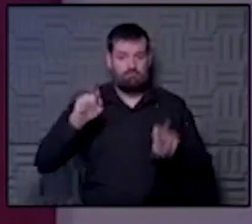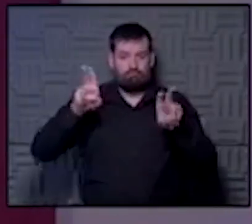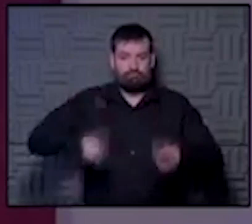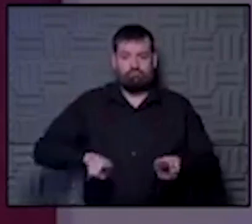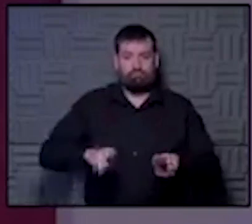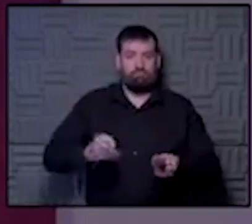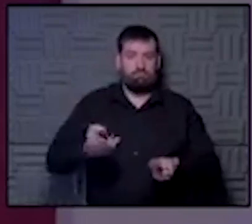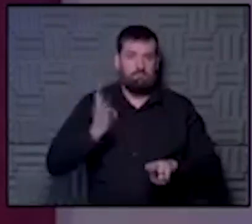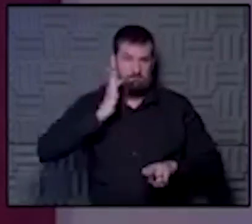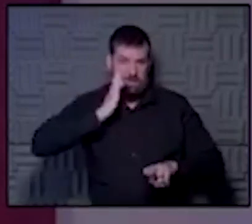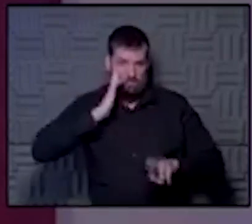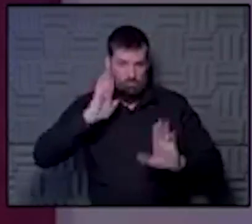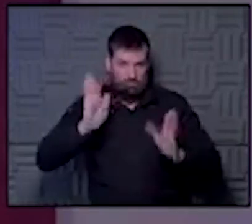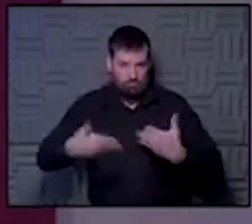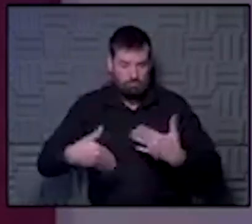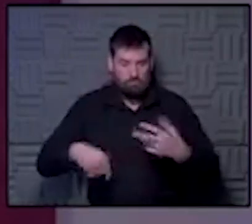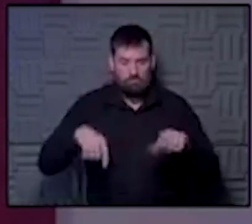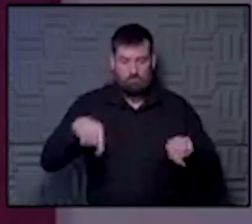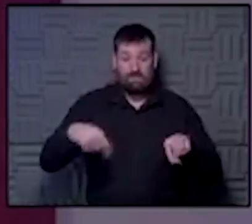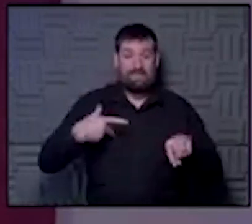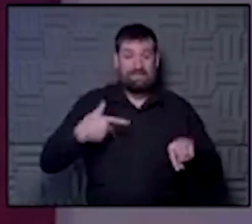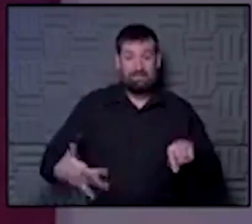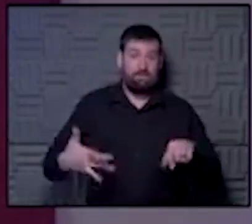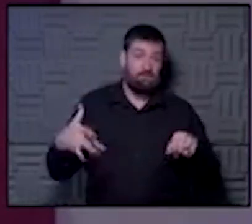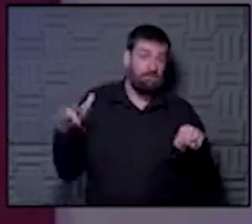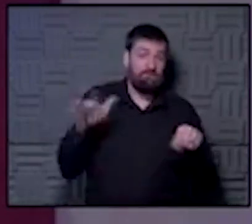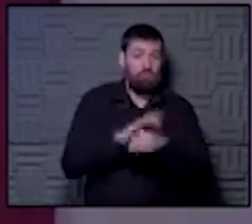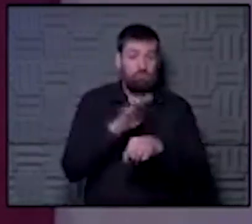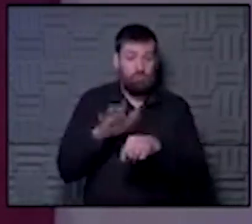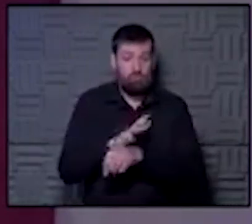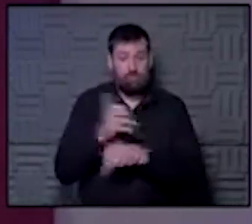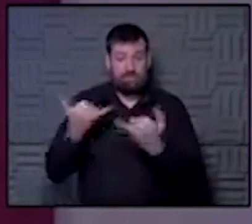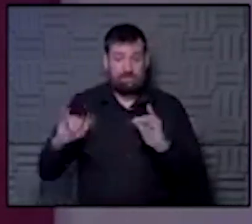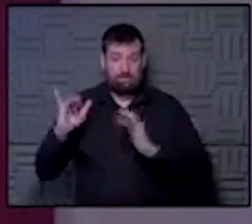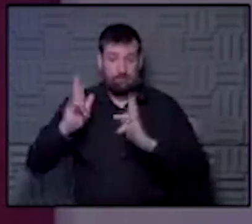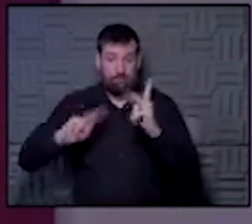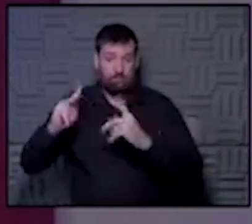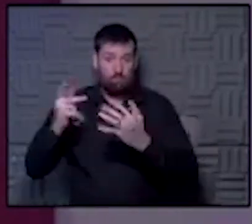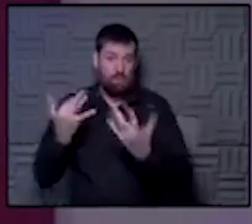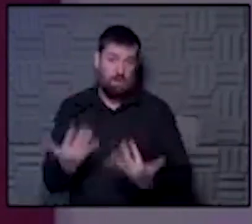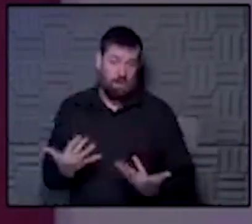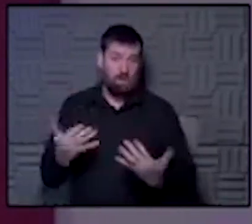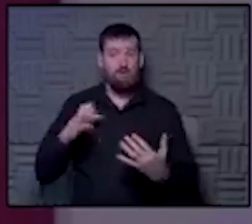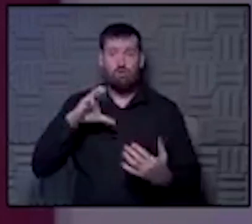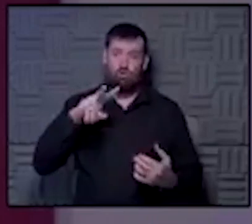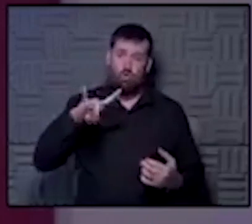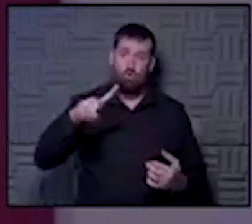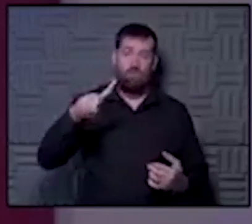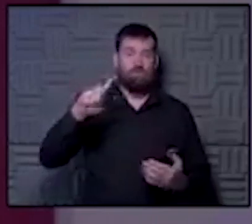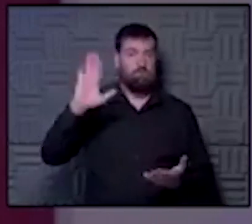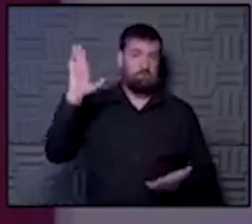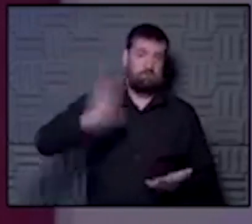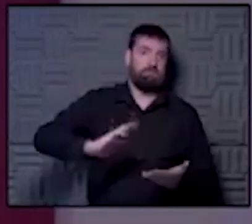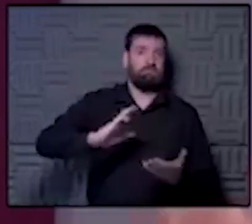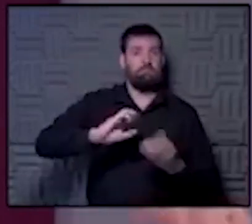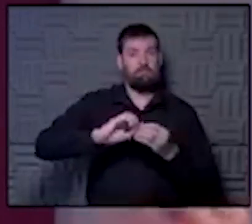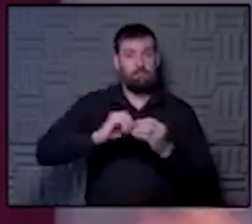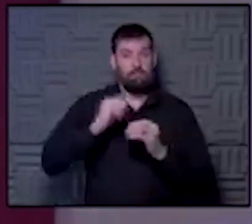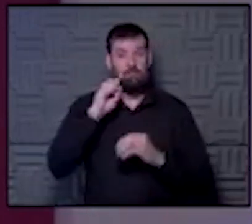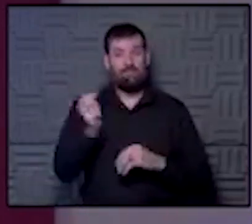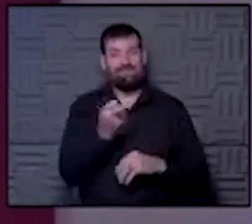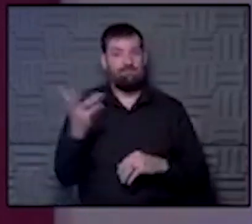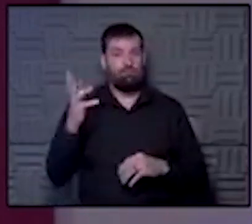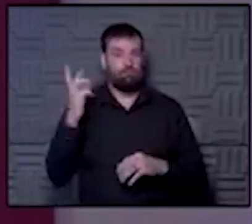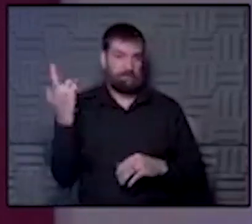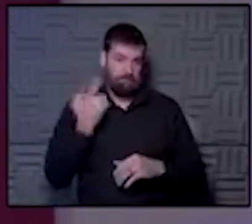we aren't using. So typically those would be full and we'd still have patients waiting to come in here. So COVID is impacting us from a variety